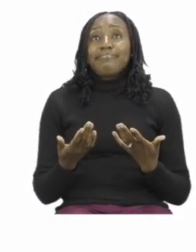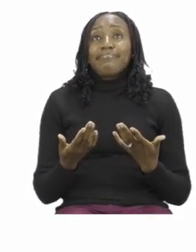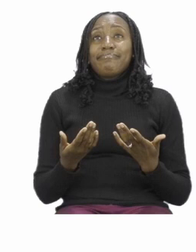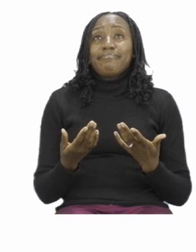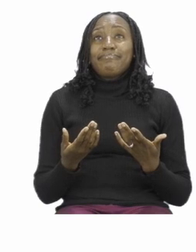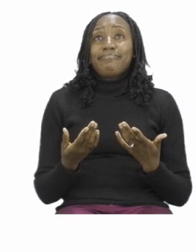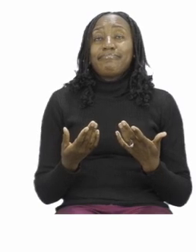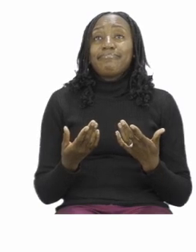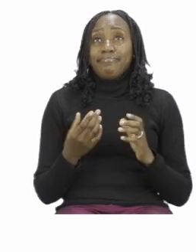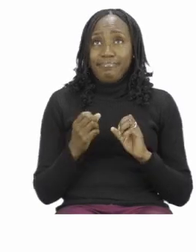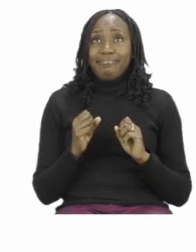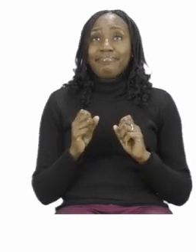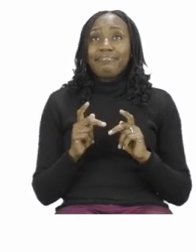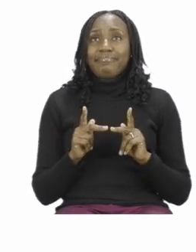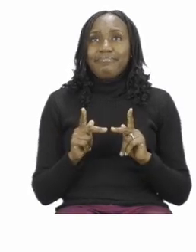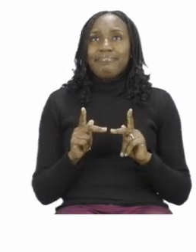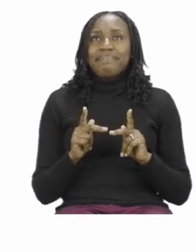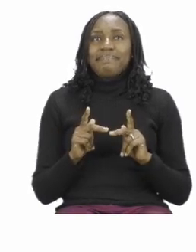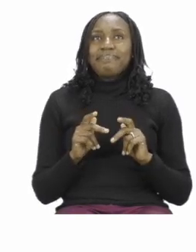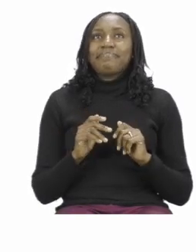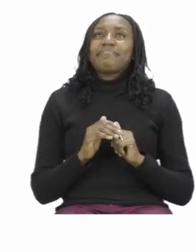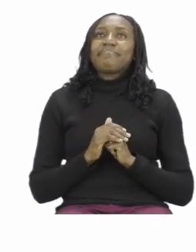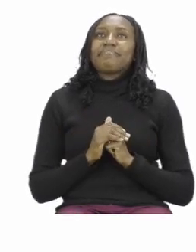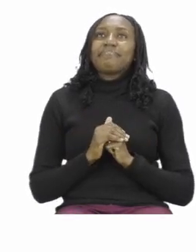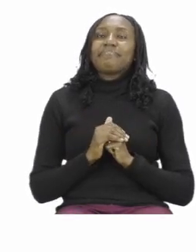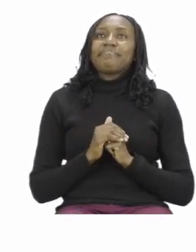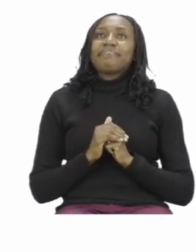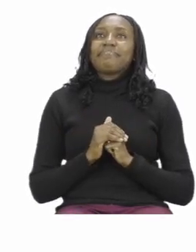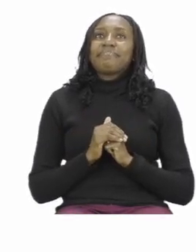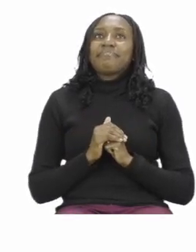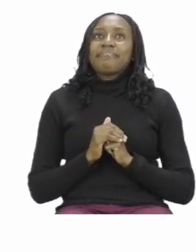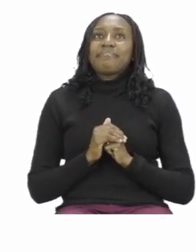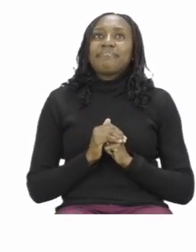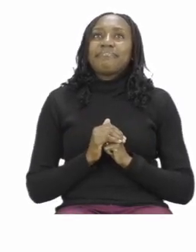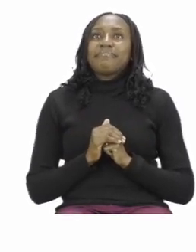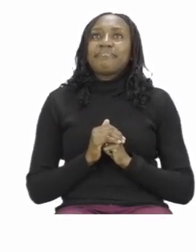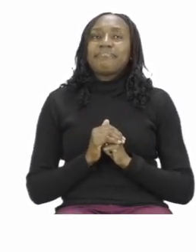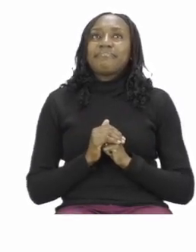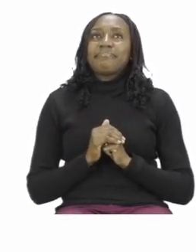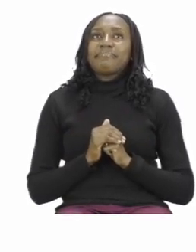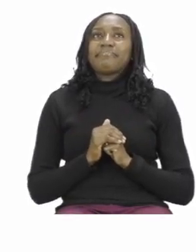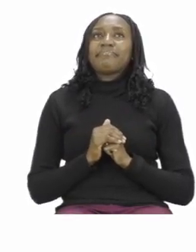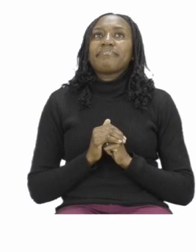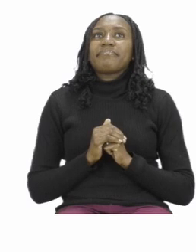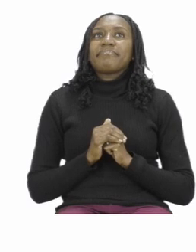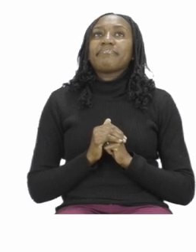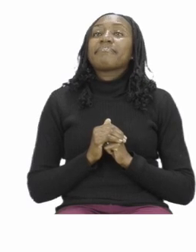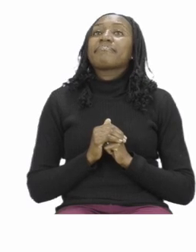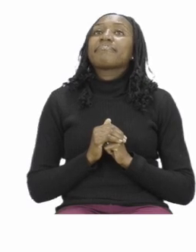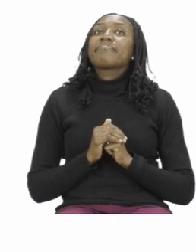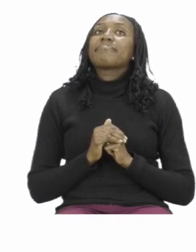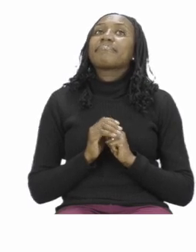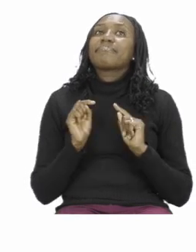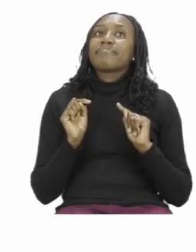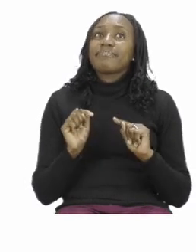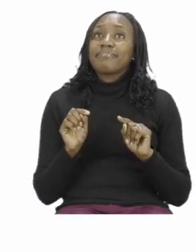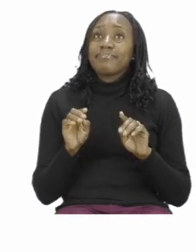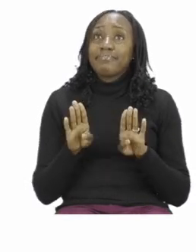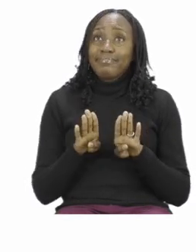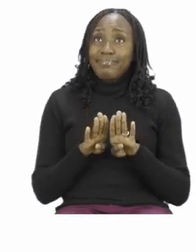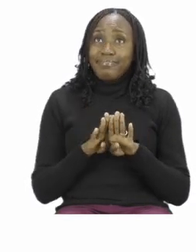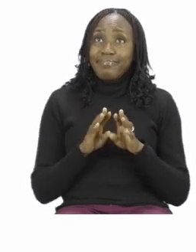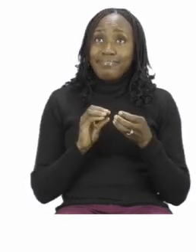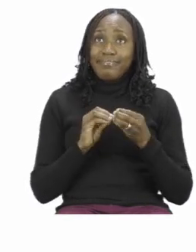either adding, subtracting, multiplying, or sharing. We are going to do number 2